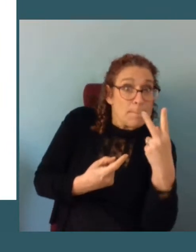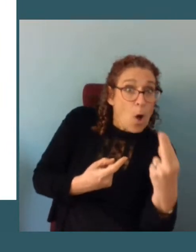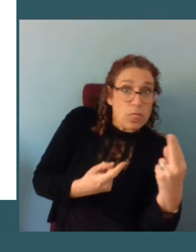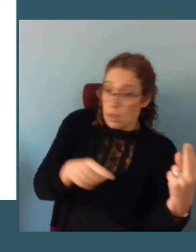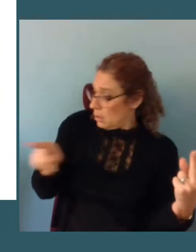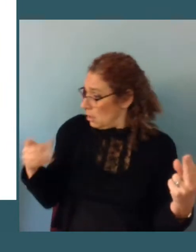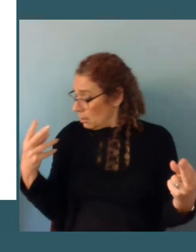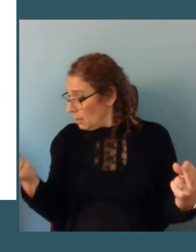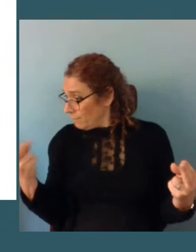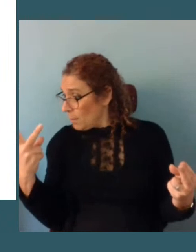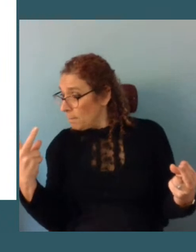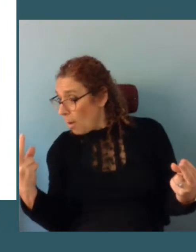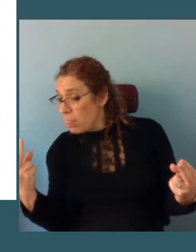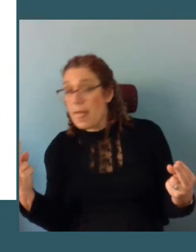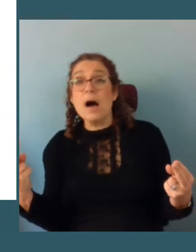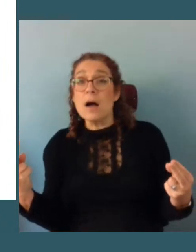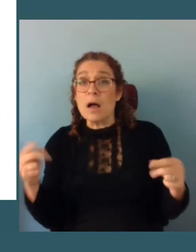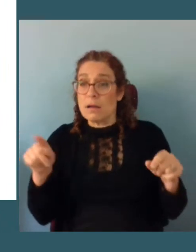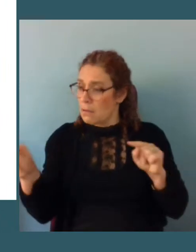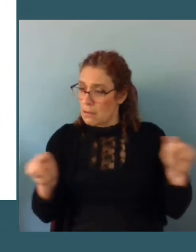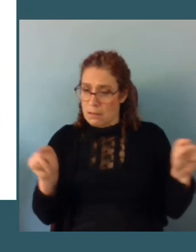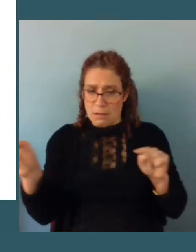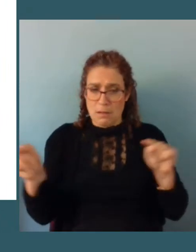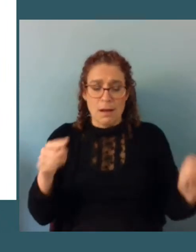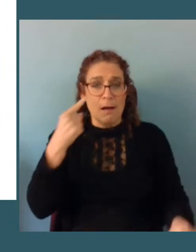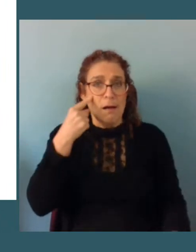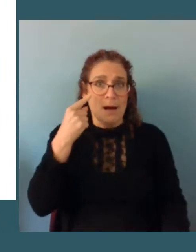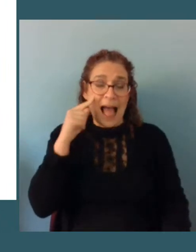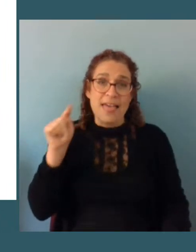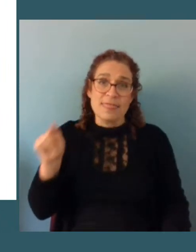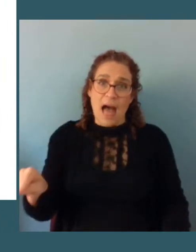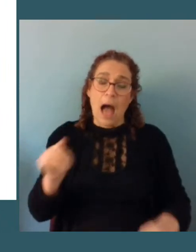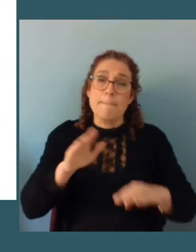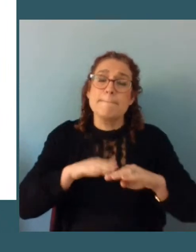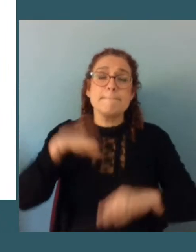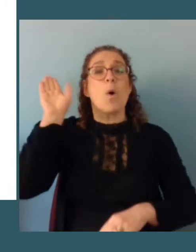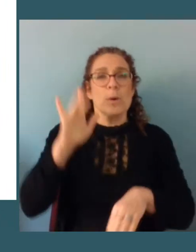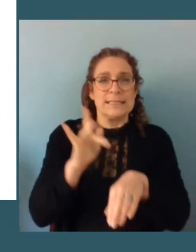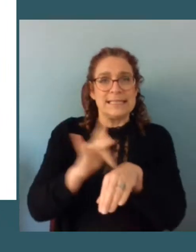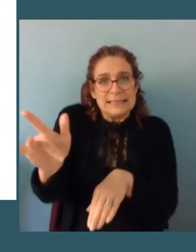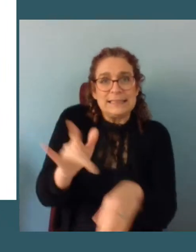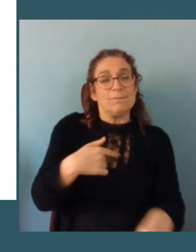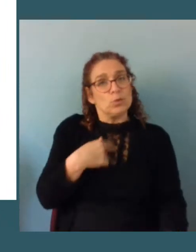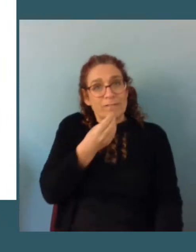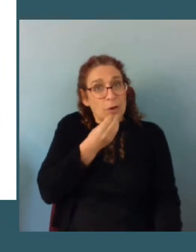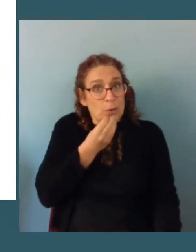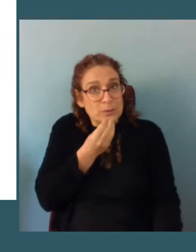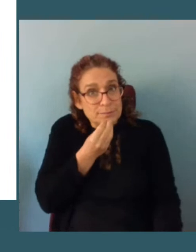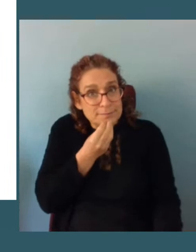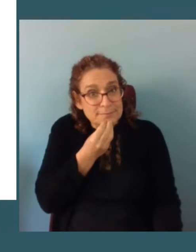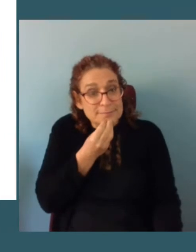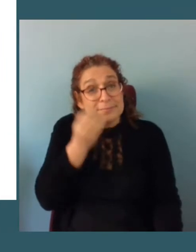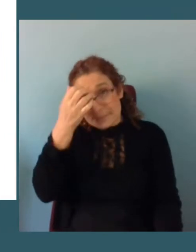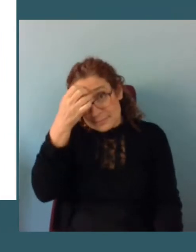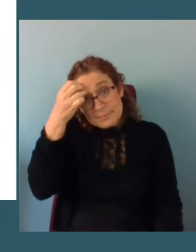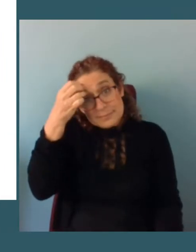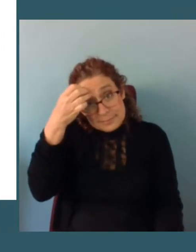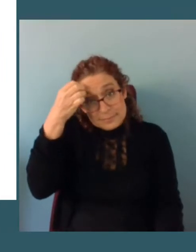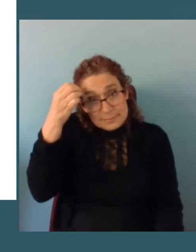was a favor towards sensitization. But this was masked